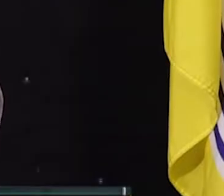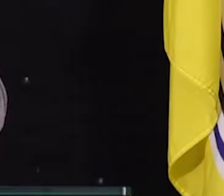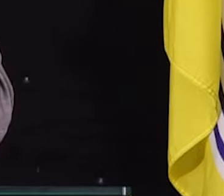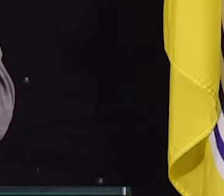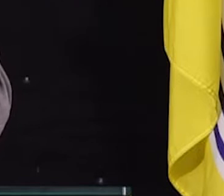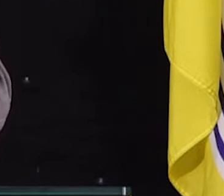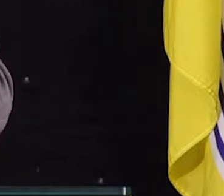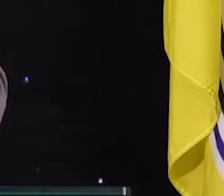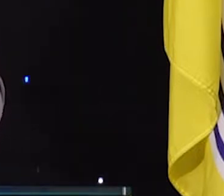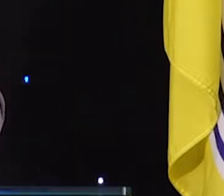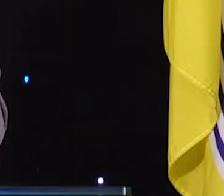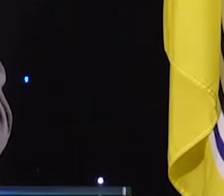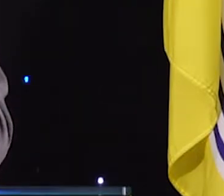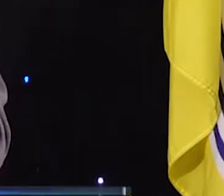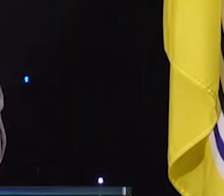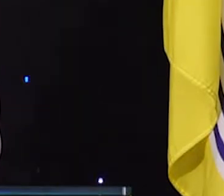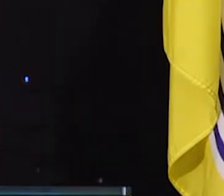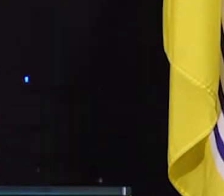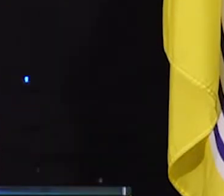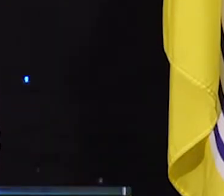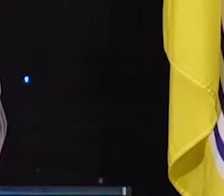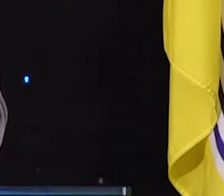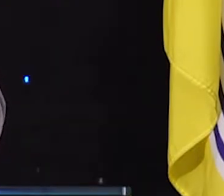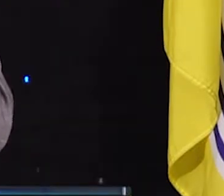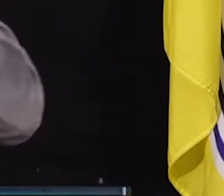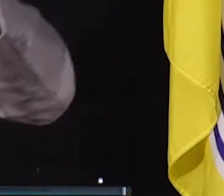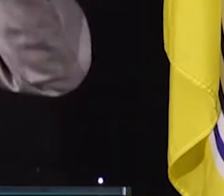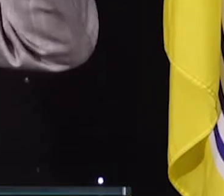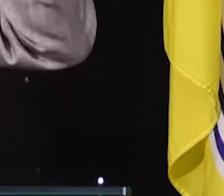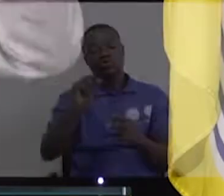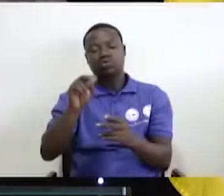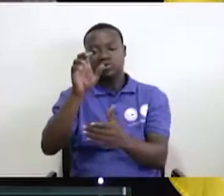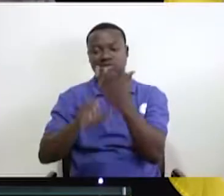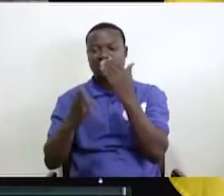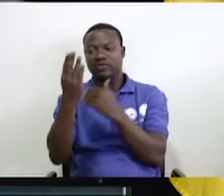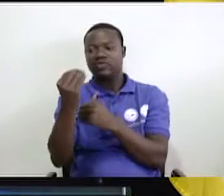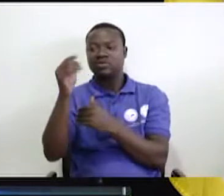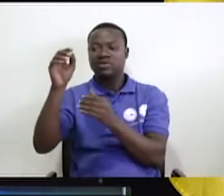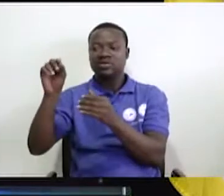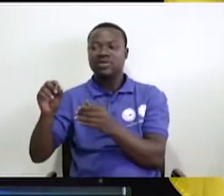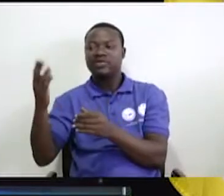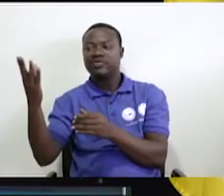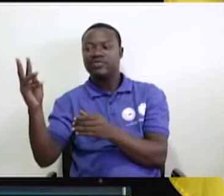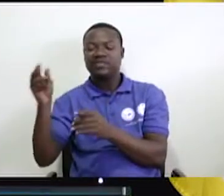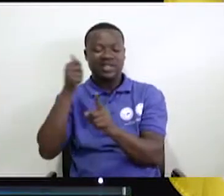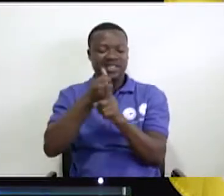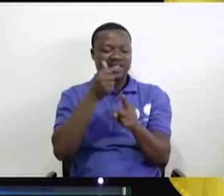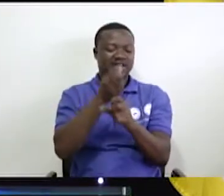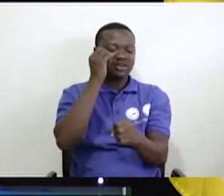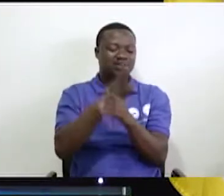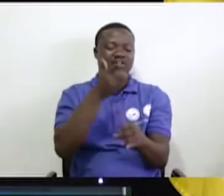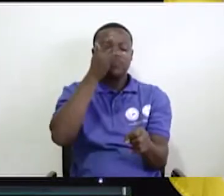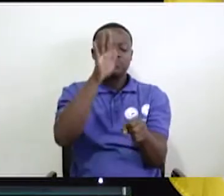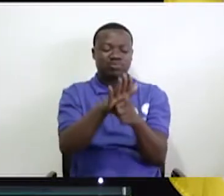send the Comforter, the Holy Spirit. So in John 14, John 16, he actually promised the Comforter. Mom man Kai